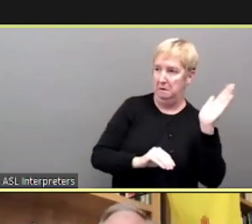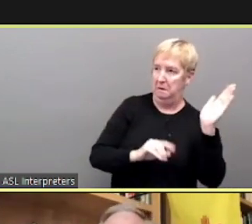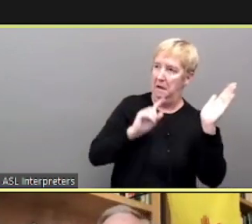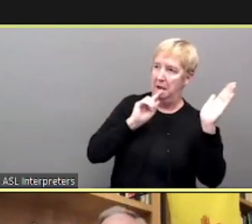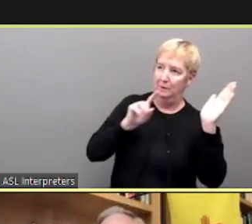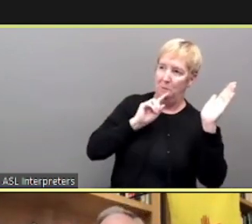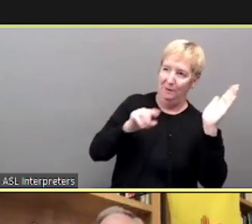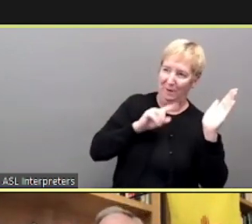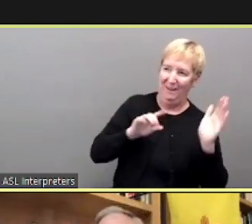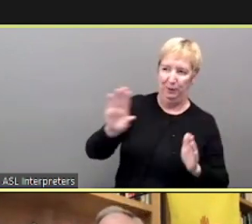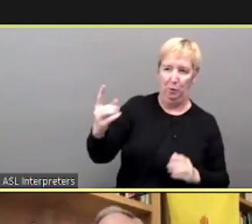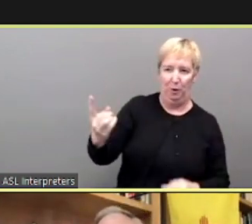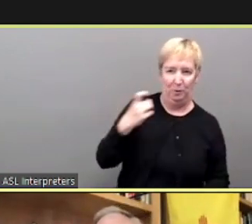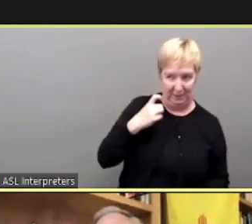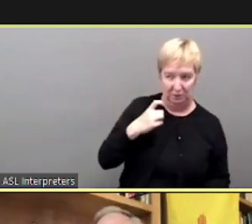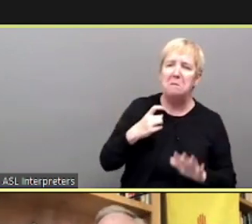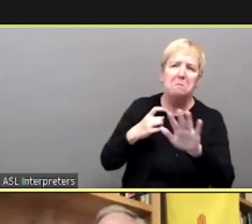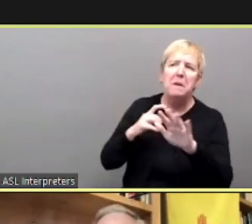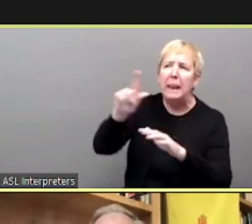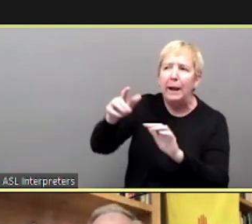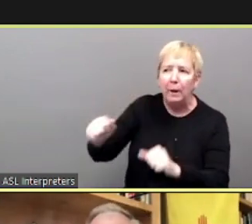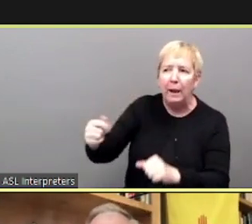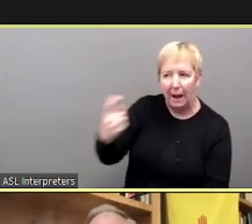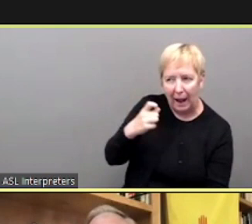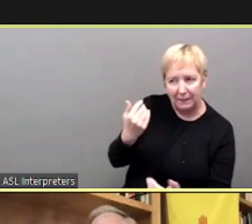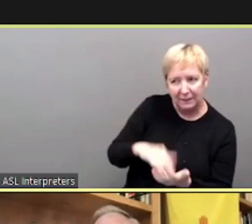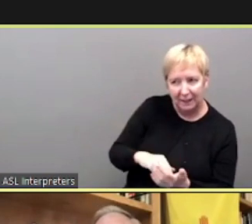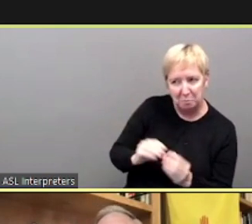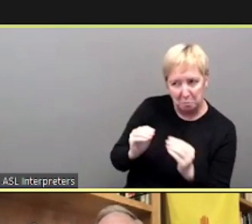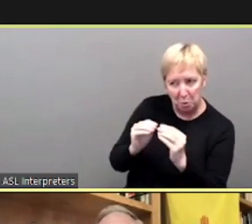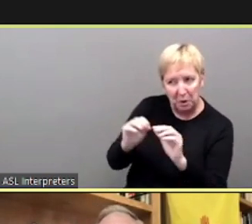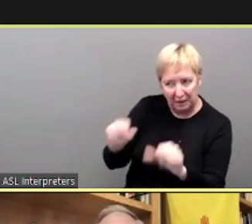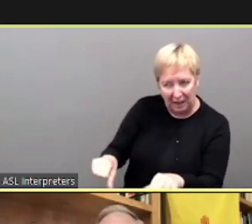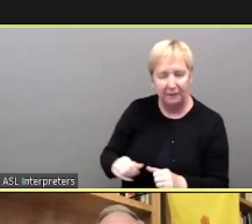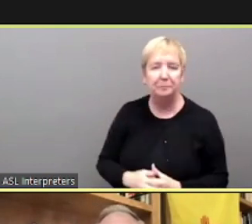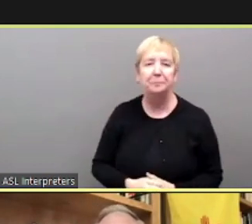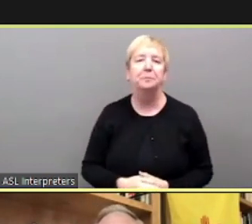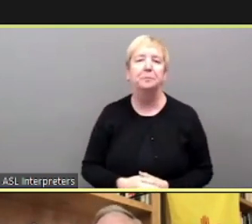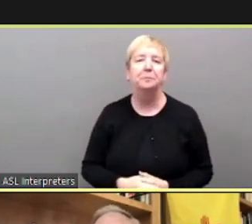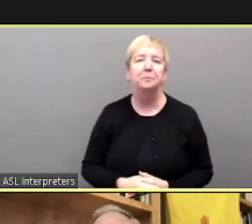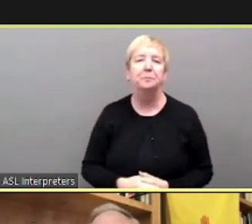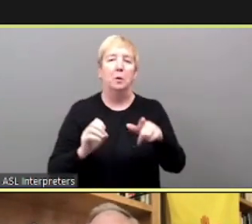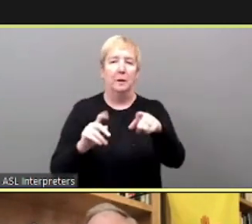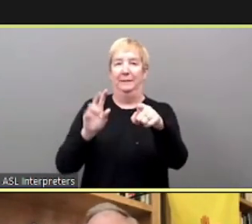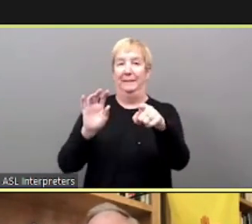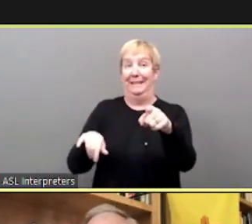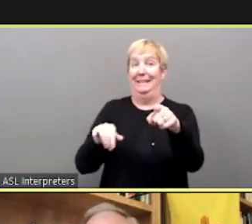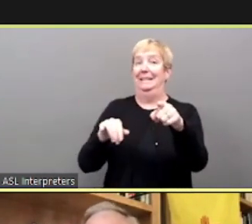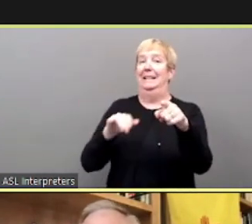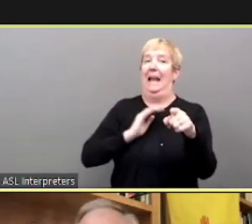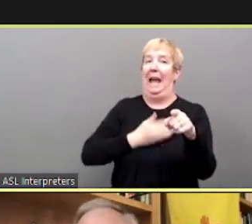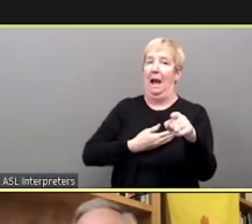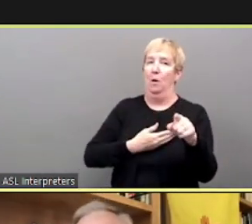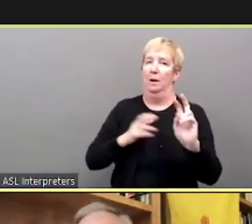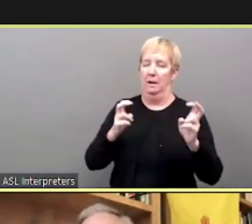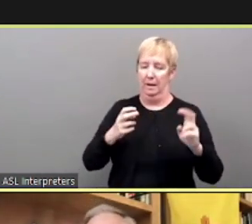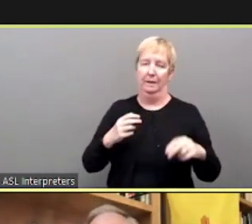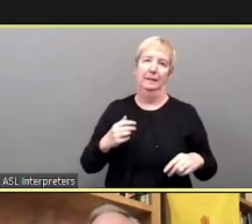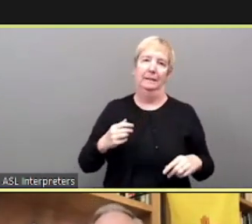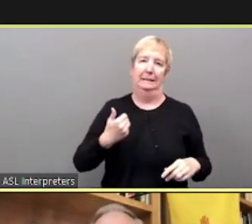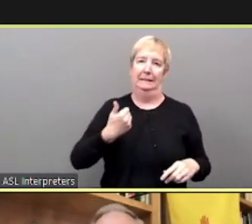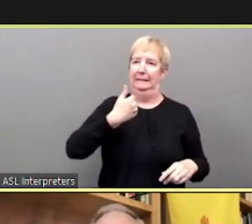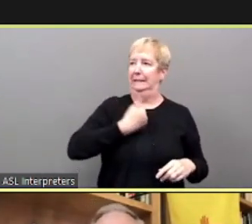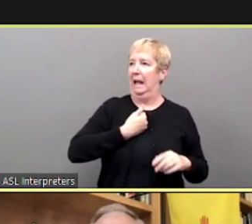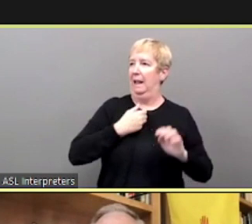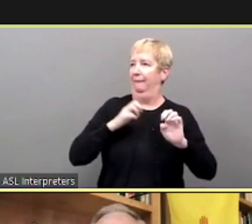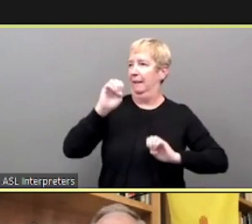other questions as well. On the next slide, for those of you who are new, this is the self-reported how bad is it in New